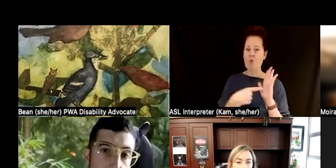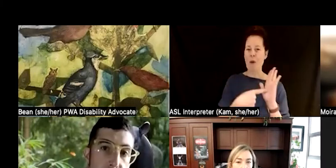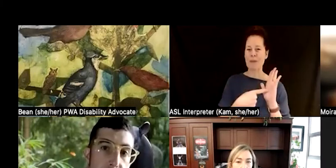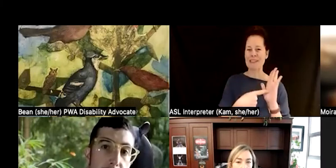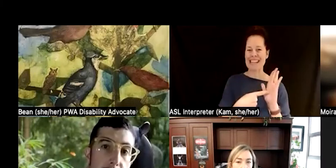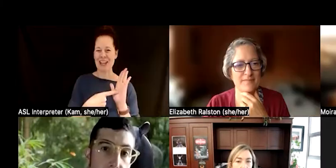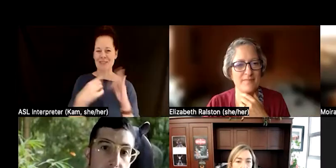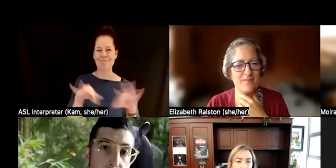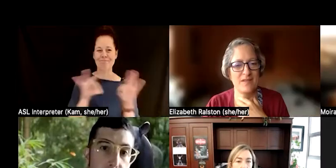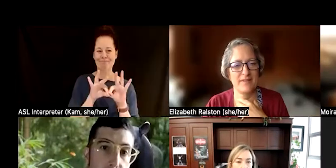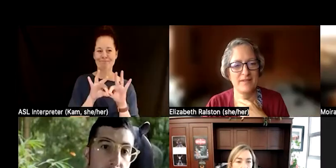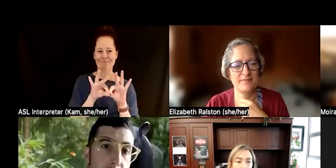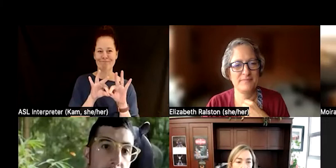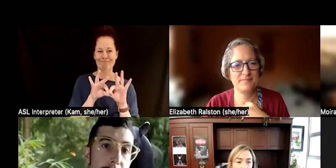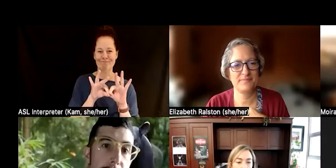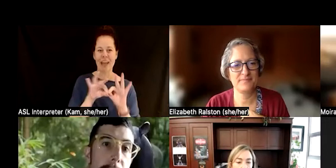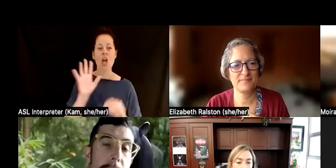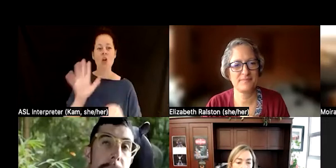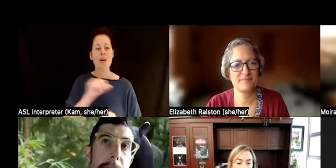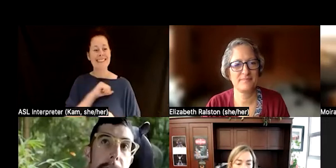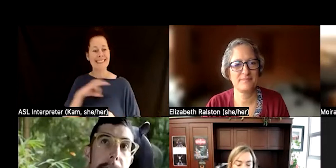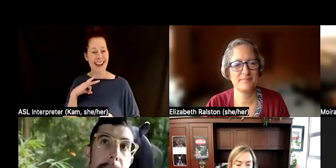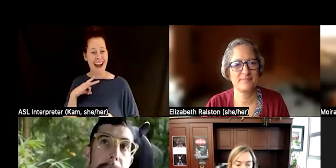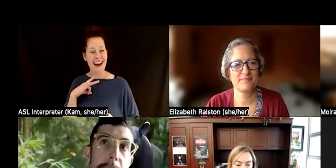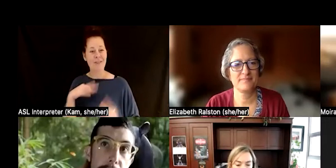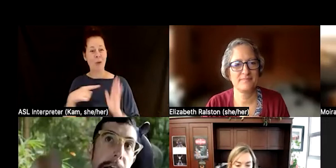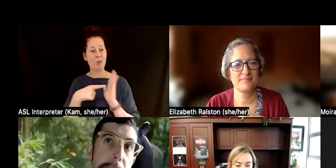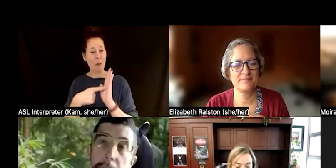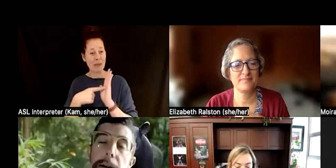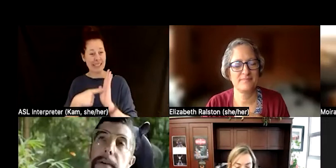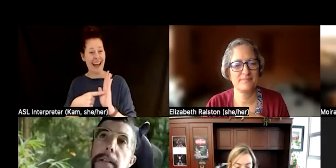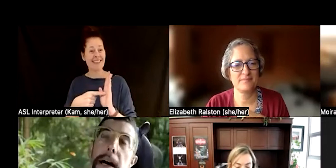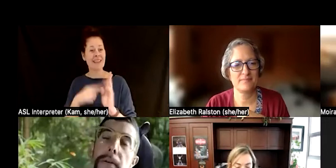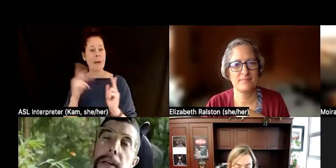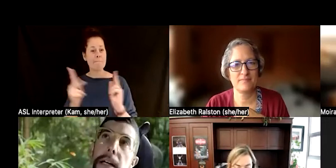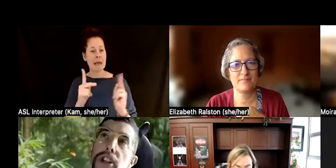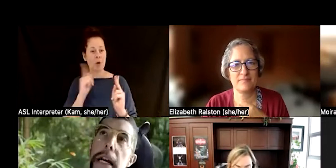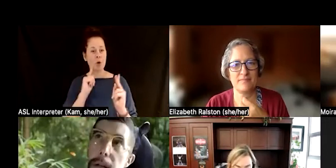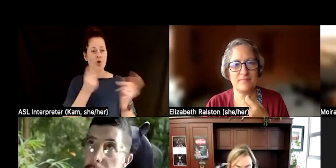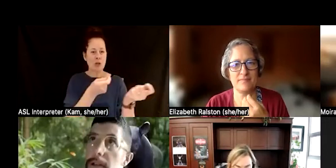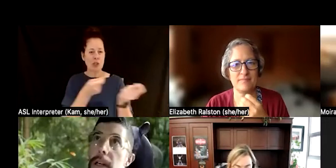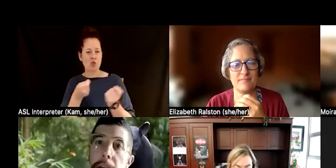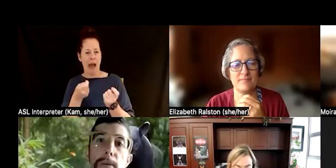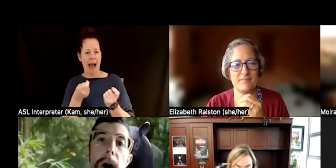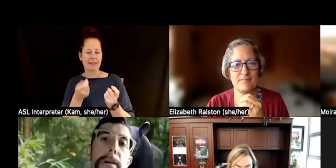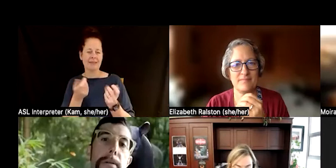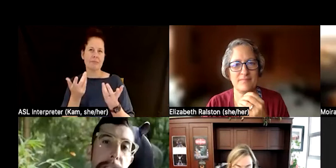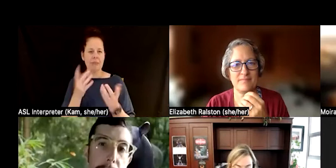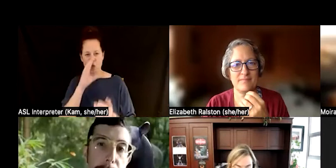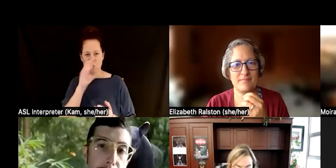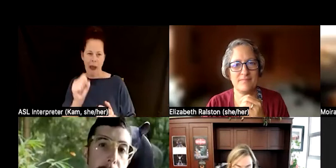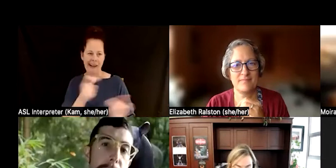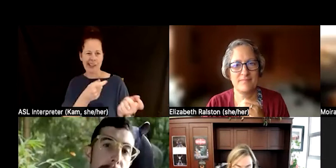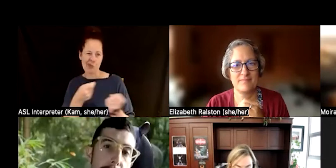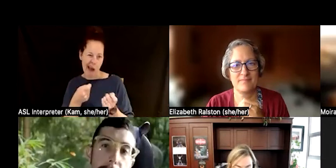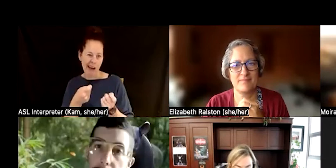staff represents those that you are trying to attract, I don't want to say attract, but those, you want to be represented